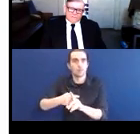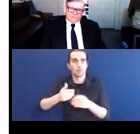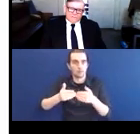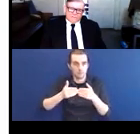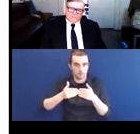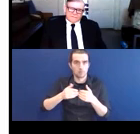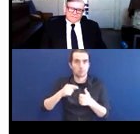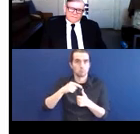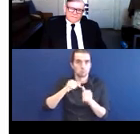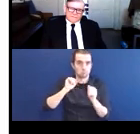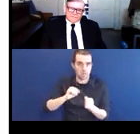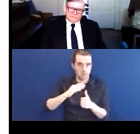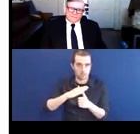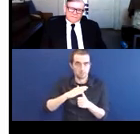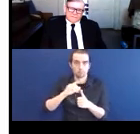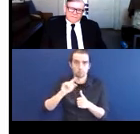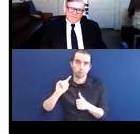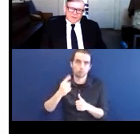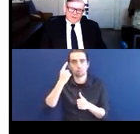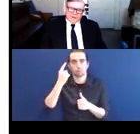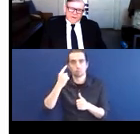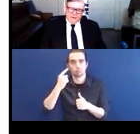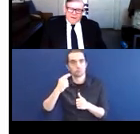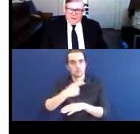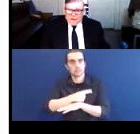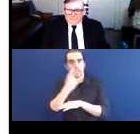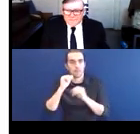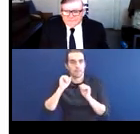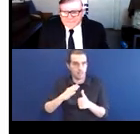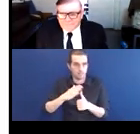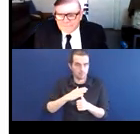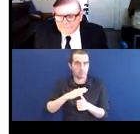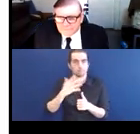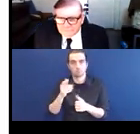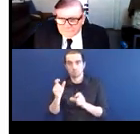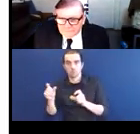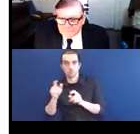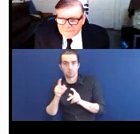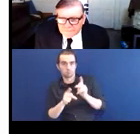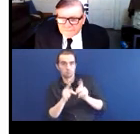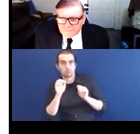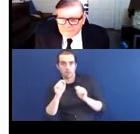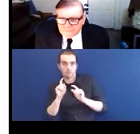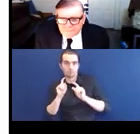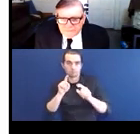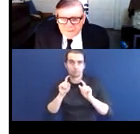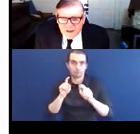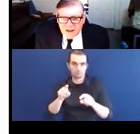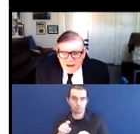of those who are immobile due to chronic illnesses and disability. Annual disability